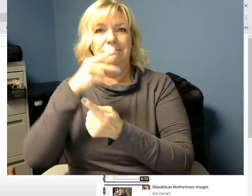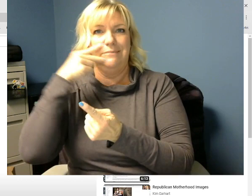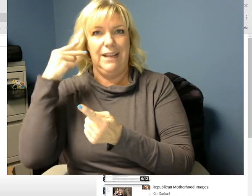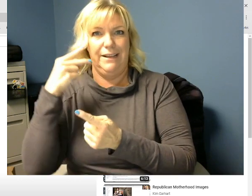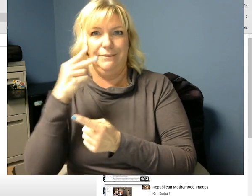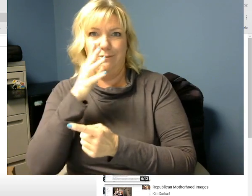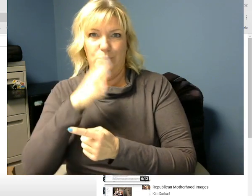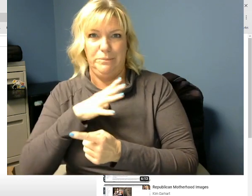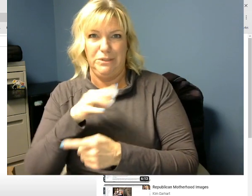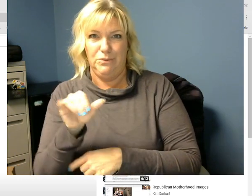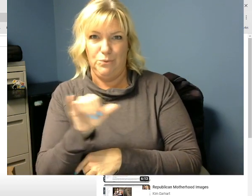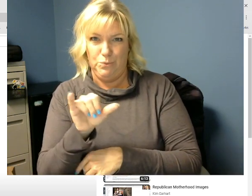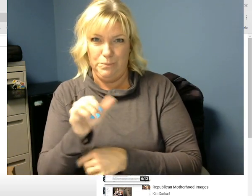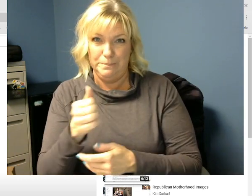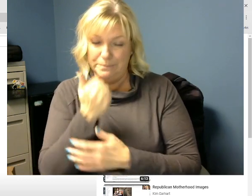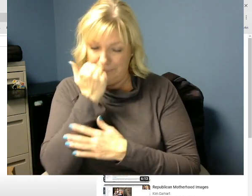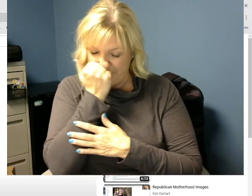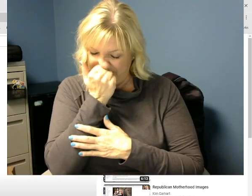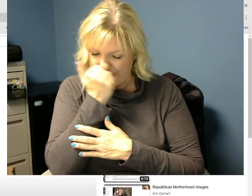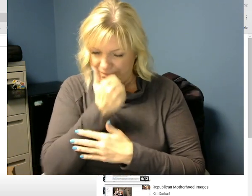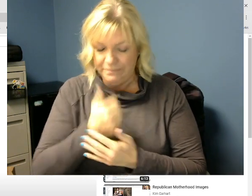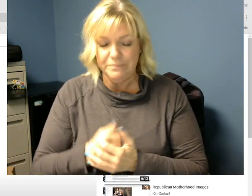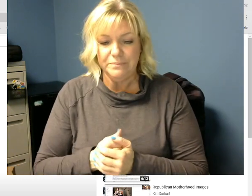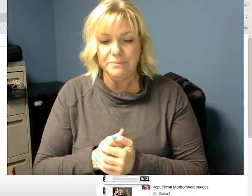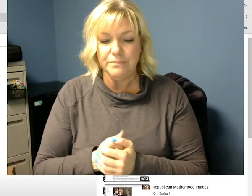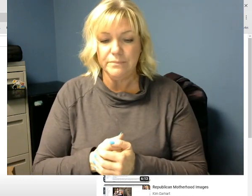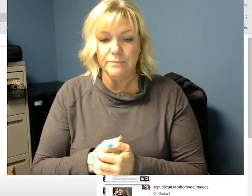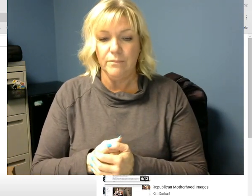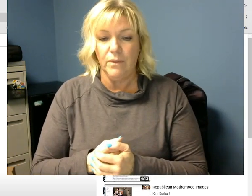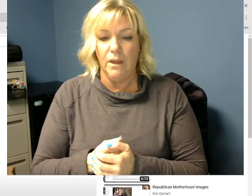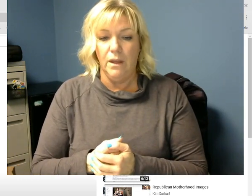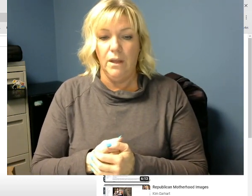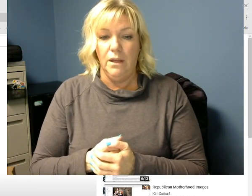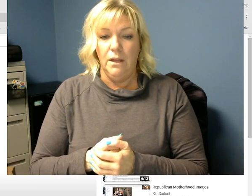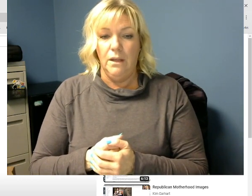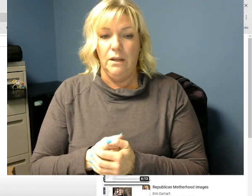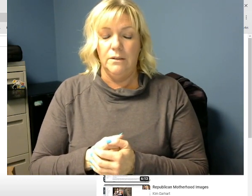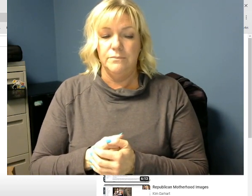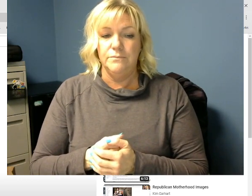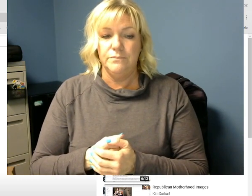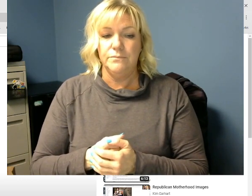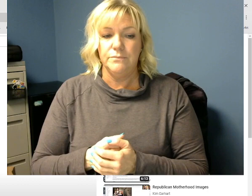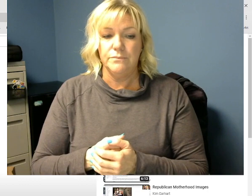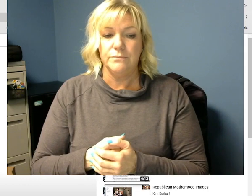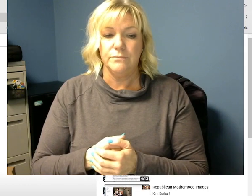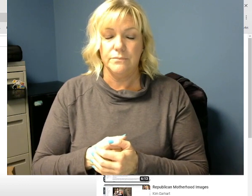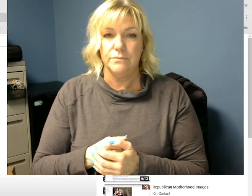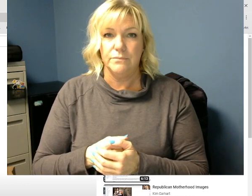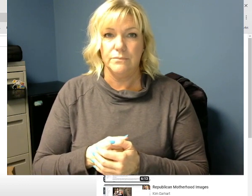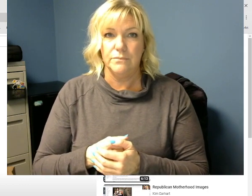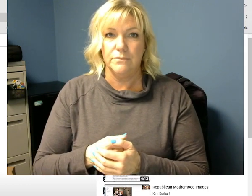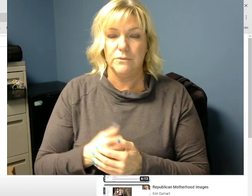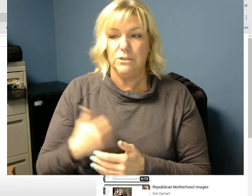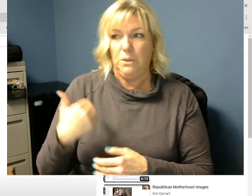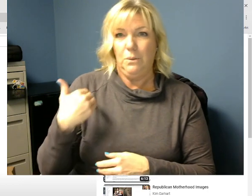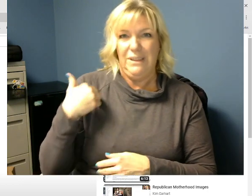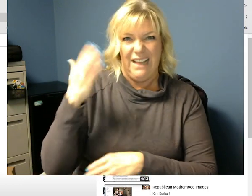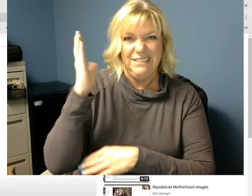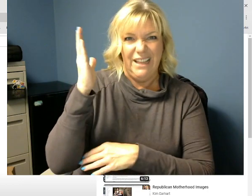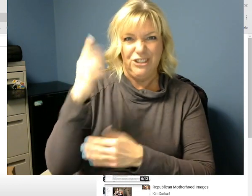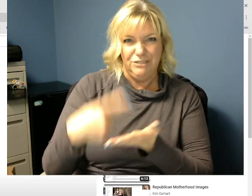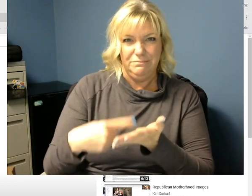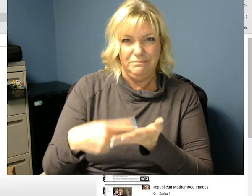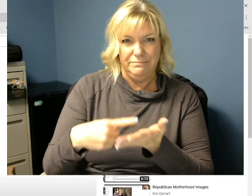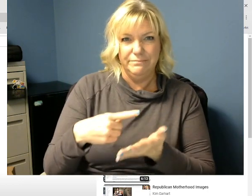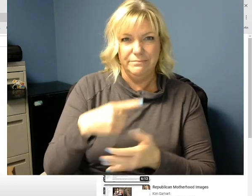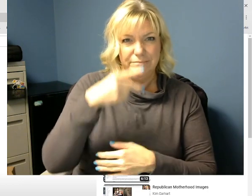We looked at women, Native American women coming into contact with Europeans in the last lecture. And so